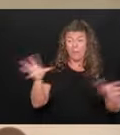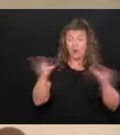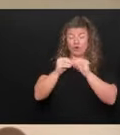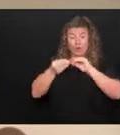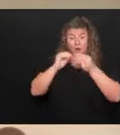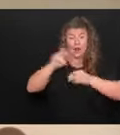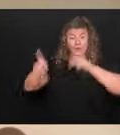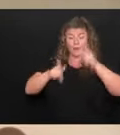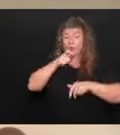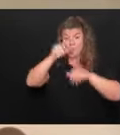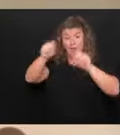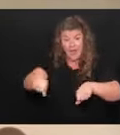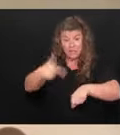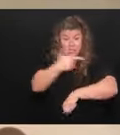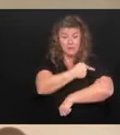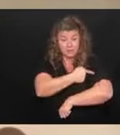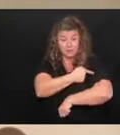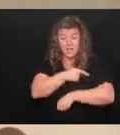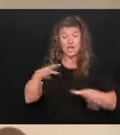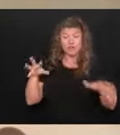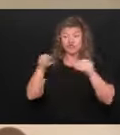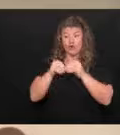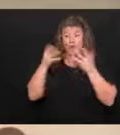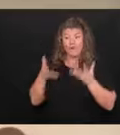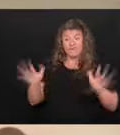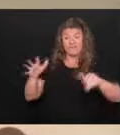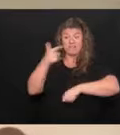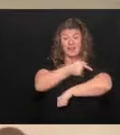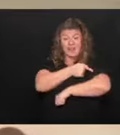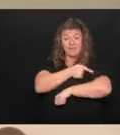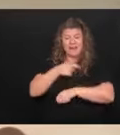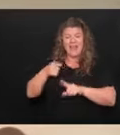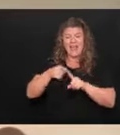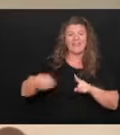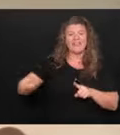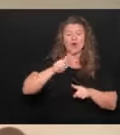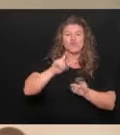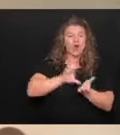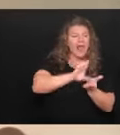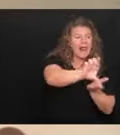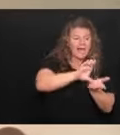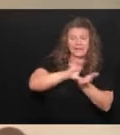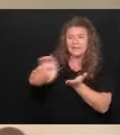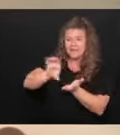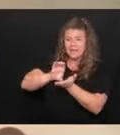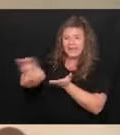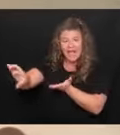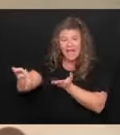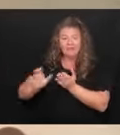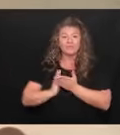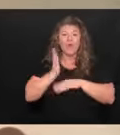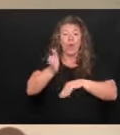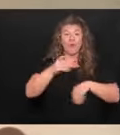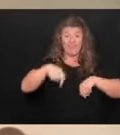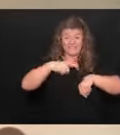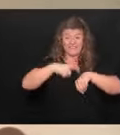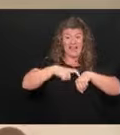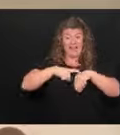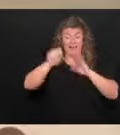currently eligible, the total number we vaccinated, and those were allocated doses. Over our time at the